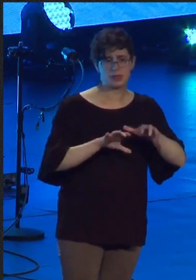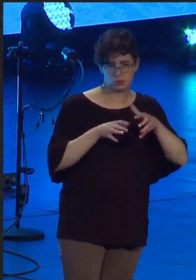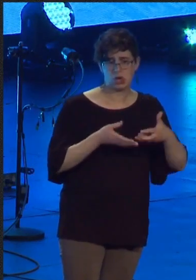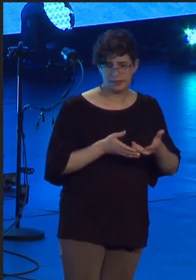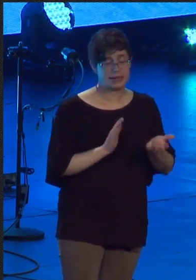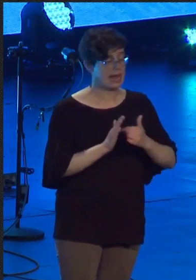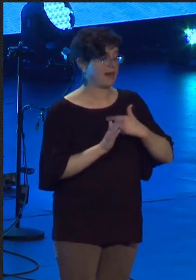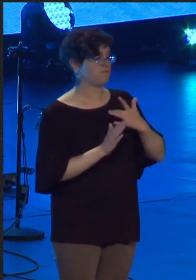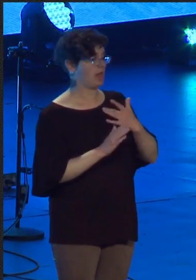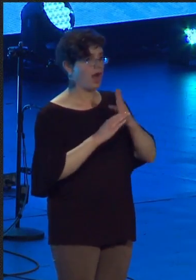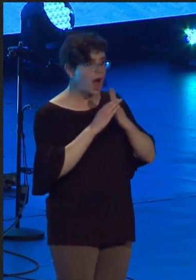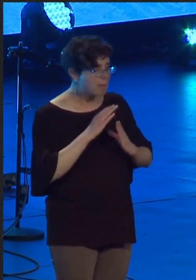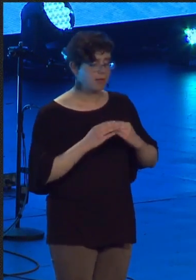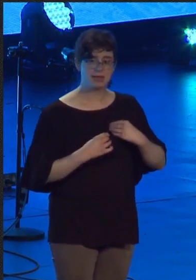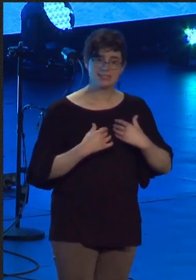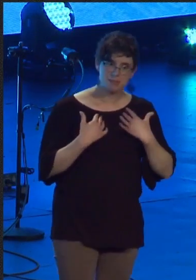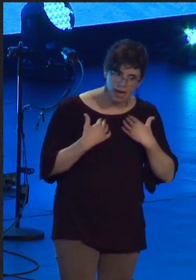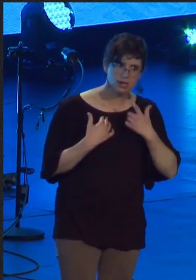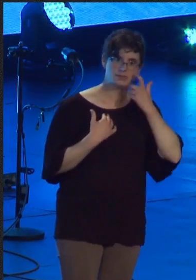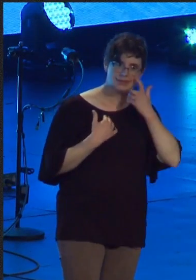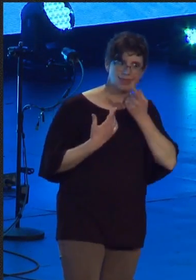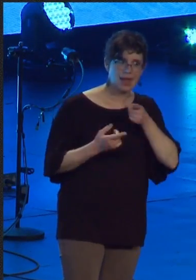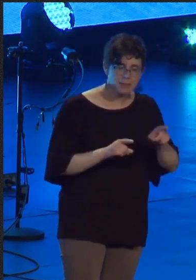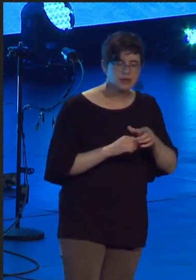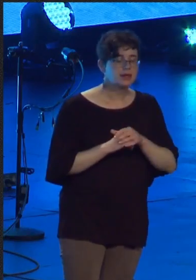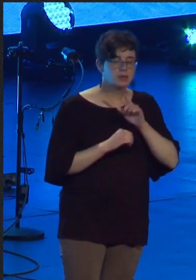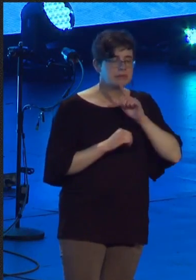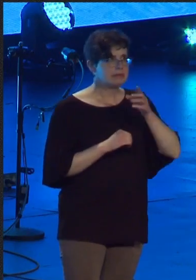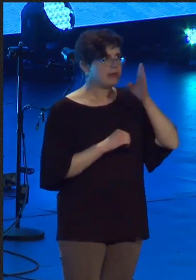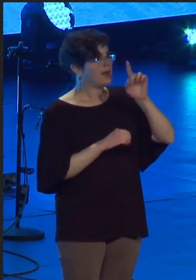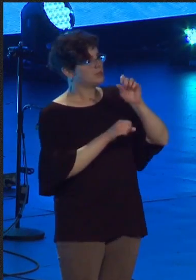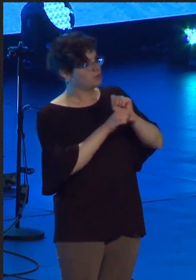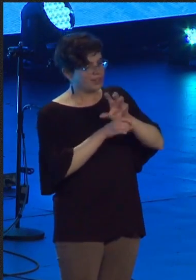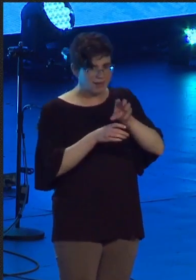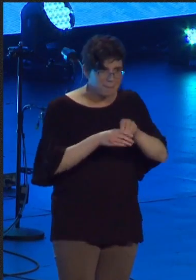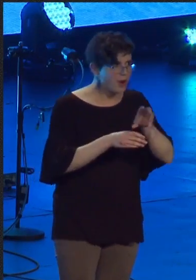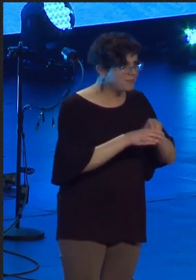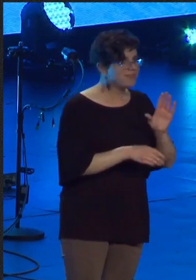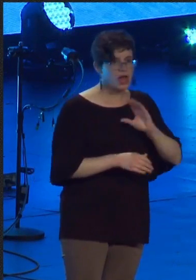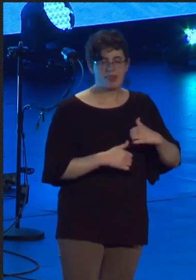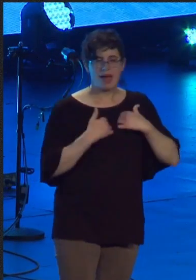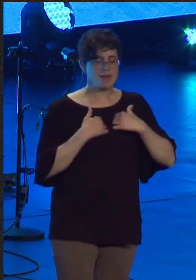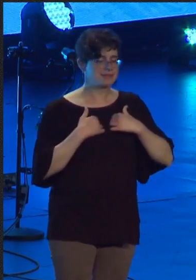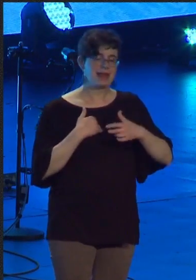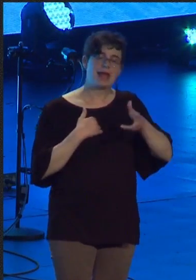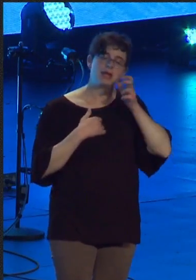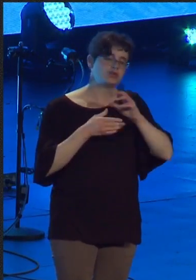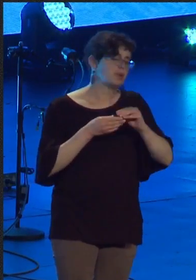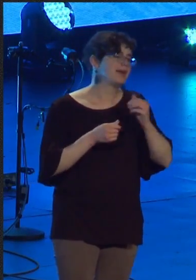again, humbles me and inspires me. And I love seeing God working in their lives and the stories that I hear every single day about